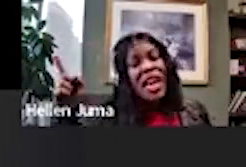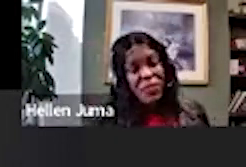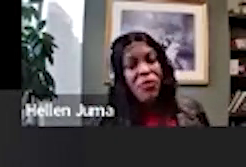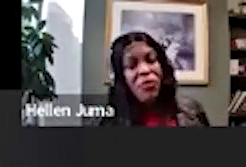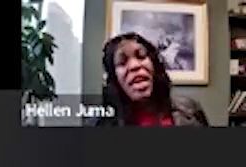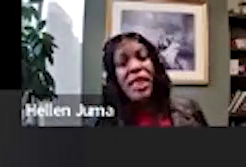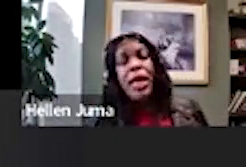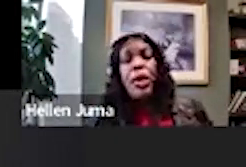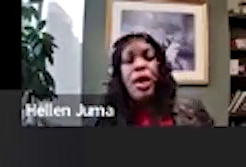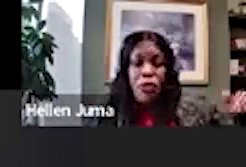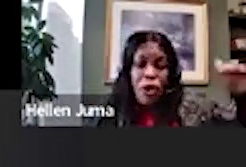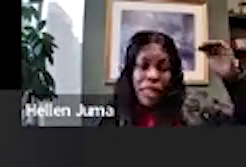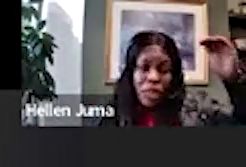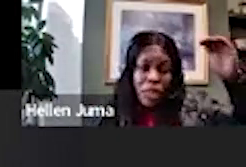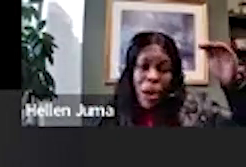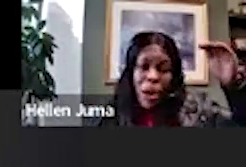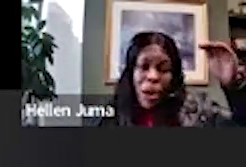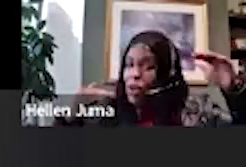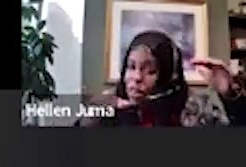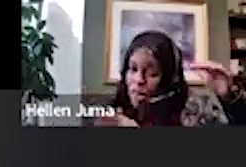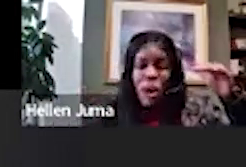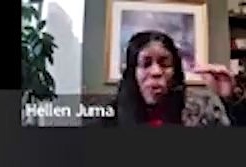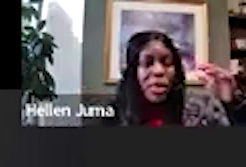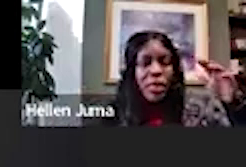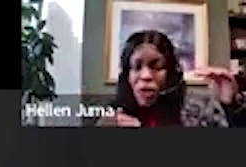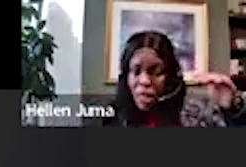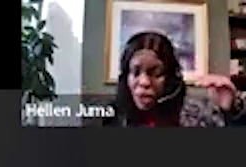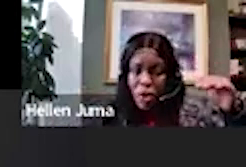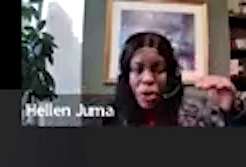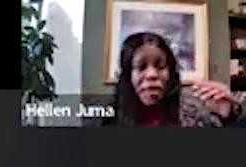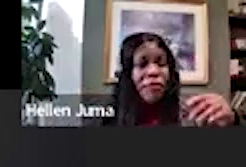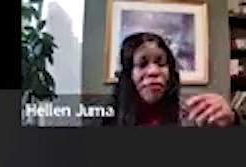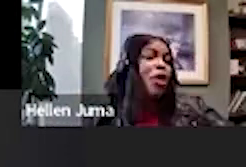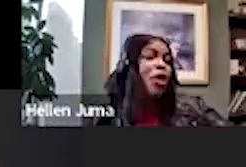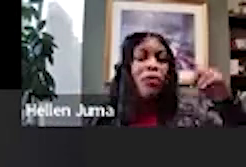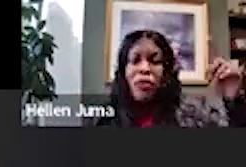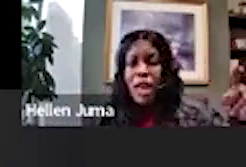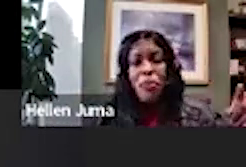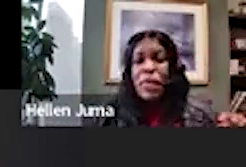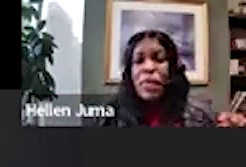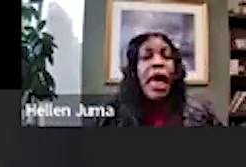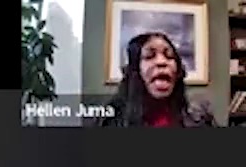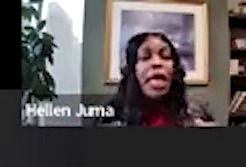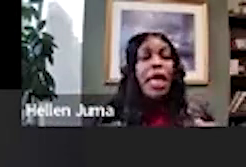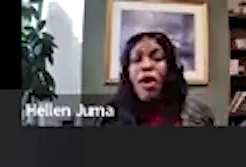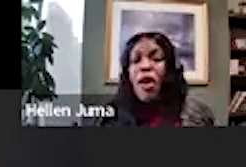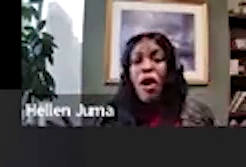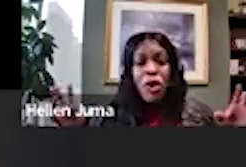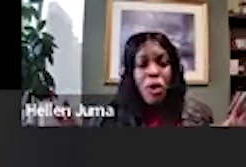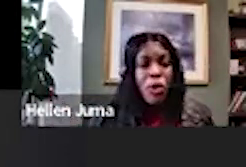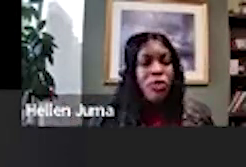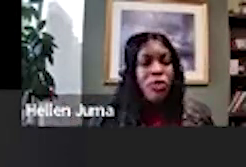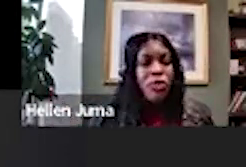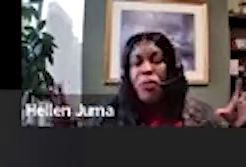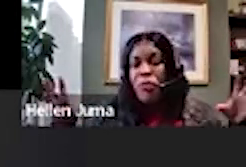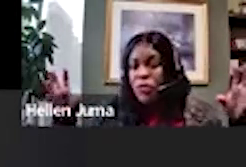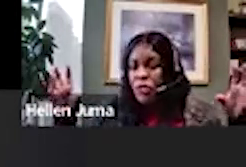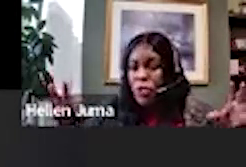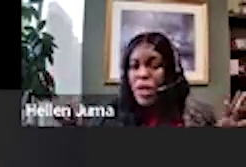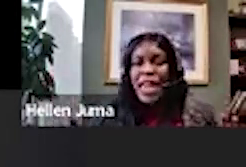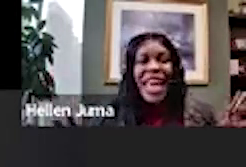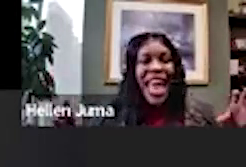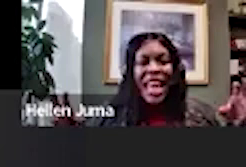or inferiors. If you are the top, avoid the lower ones. If you are the low level, don't go for the upper ones. Legal ghosts